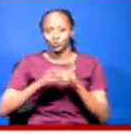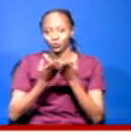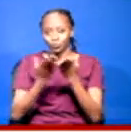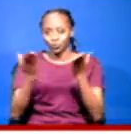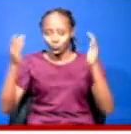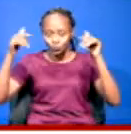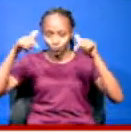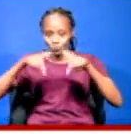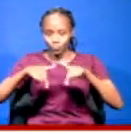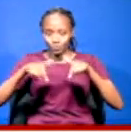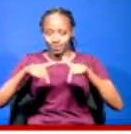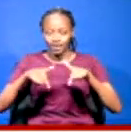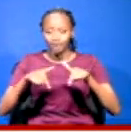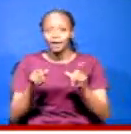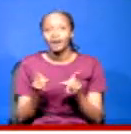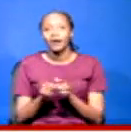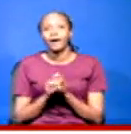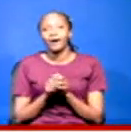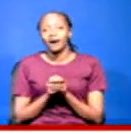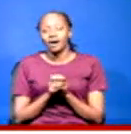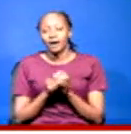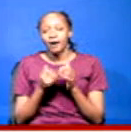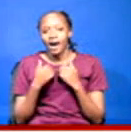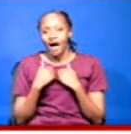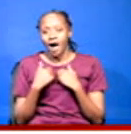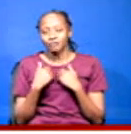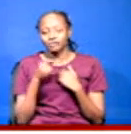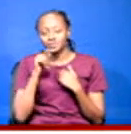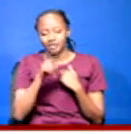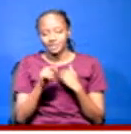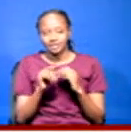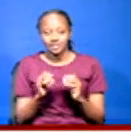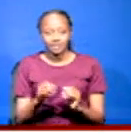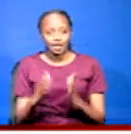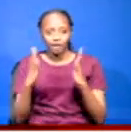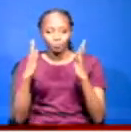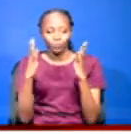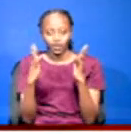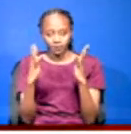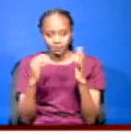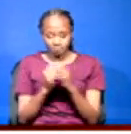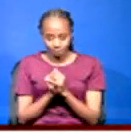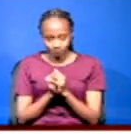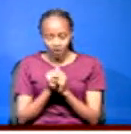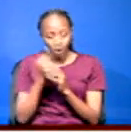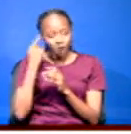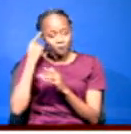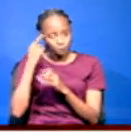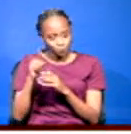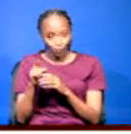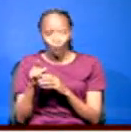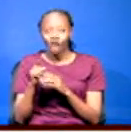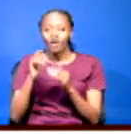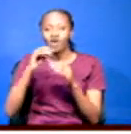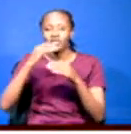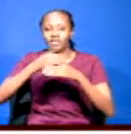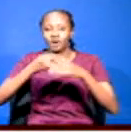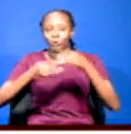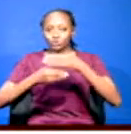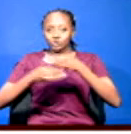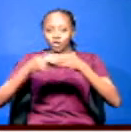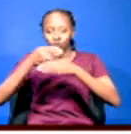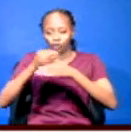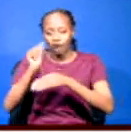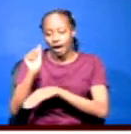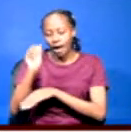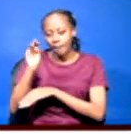as we do this groundbreaking ceremony for the construction of the AMREF International University campus